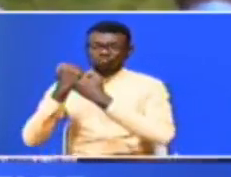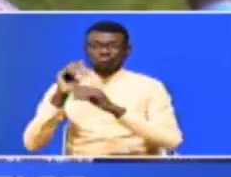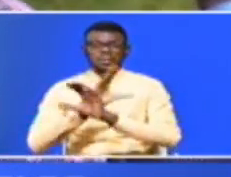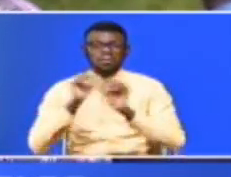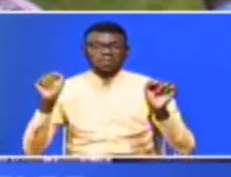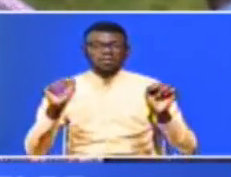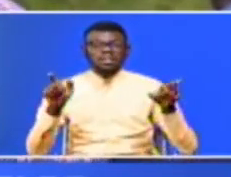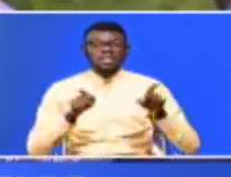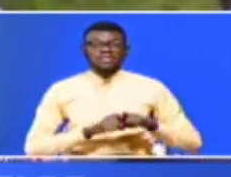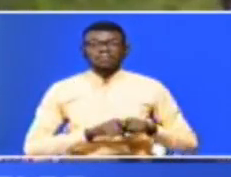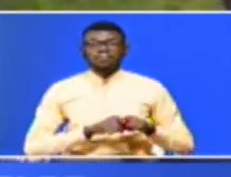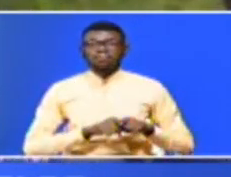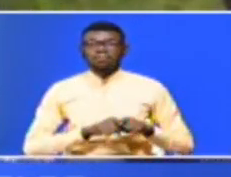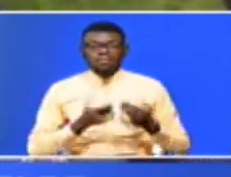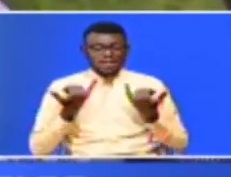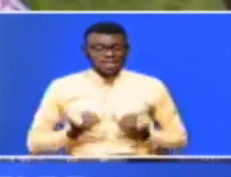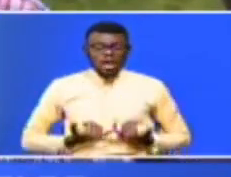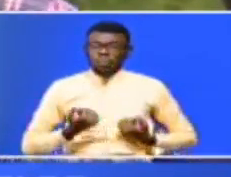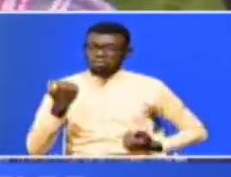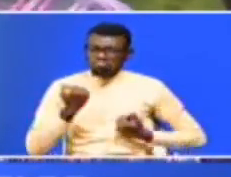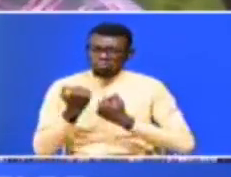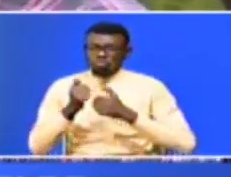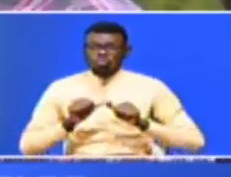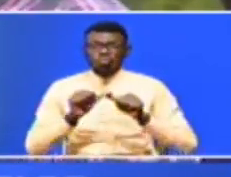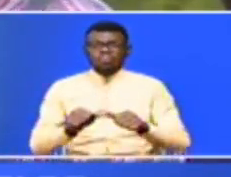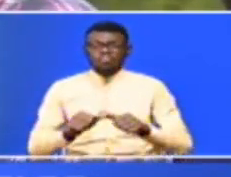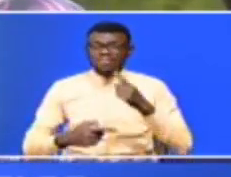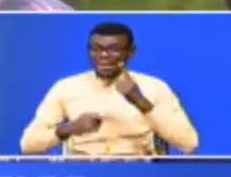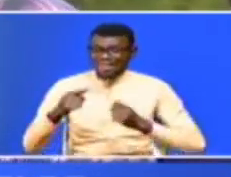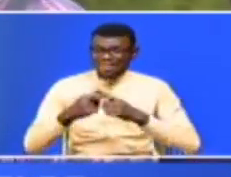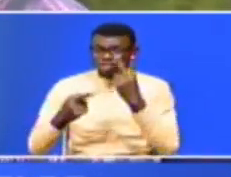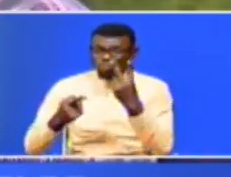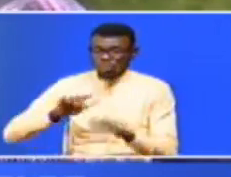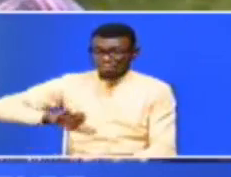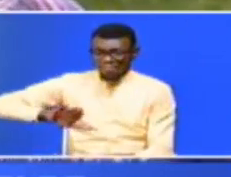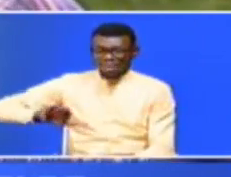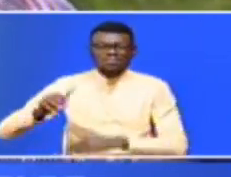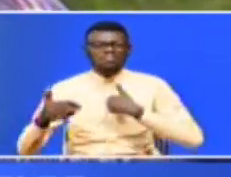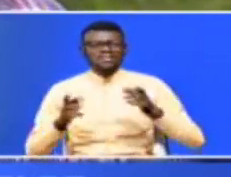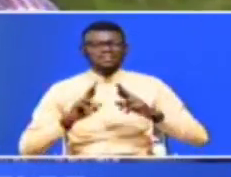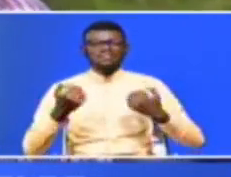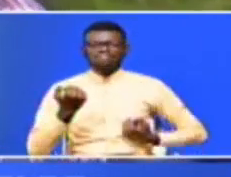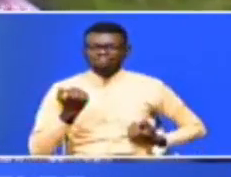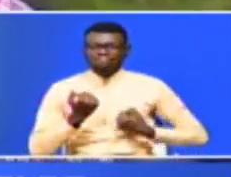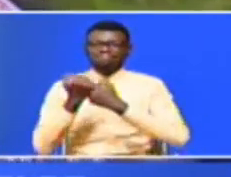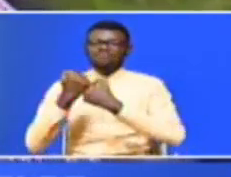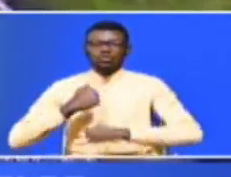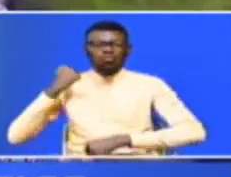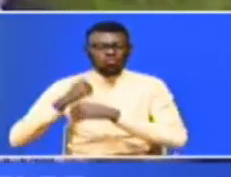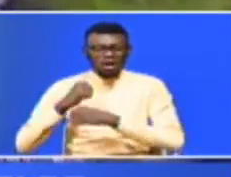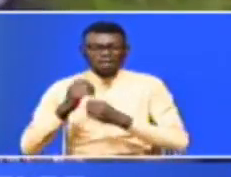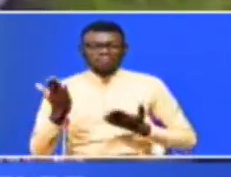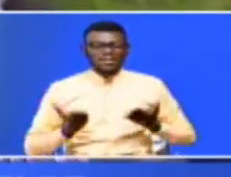na nimemsaidia hata wakati huu hii miaka miwili atimize ile ambayo anataka kutimizia wa